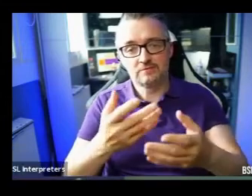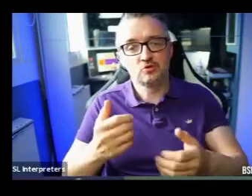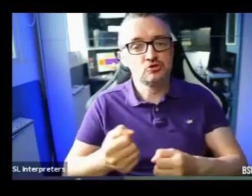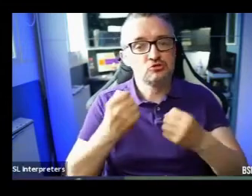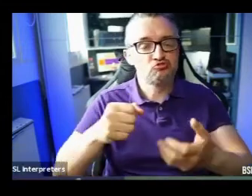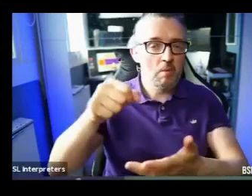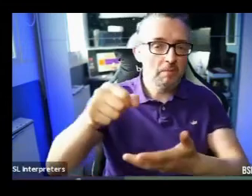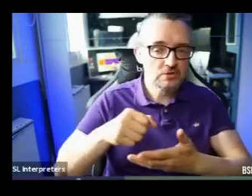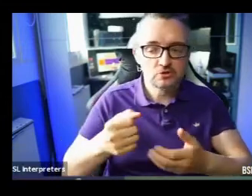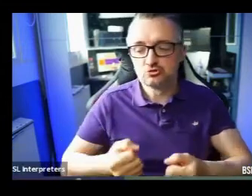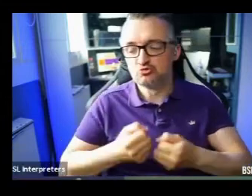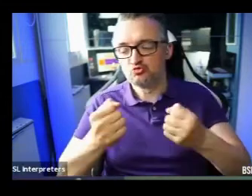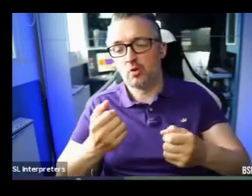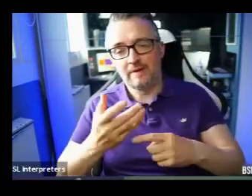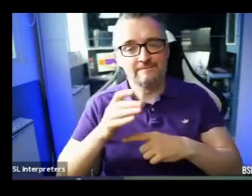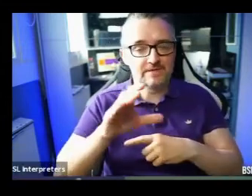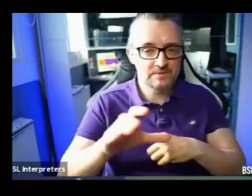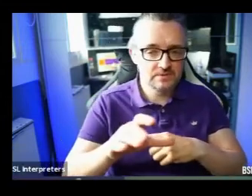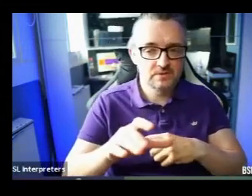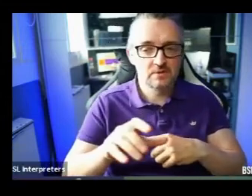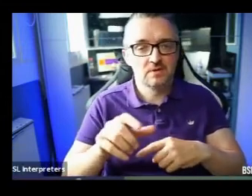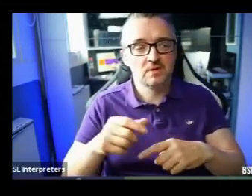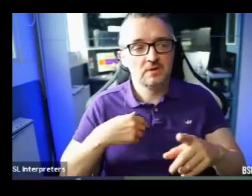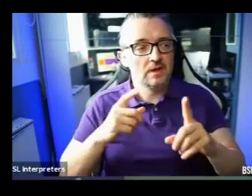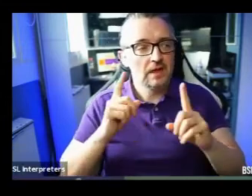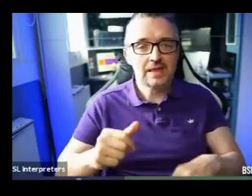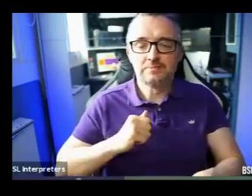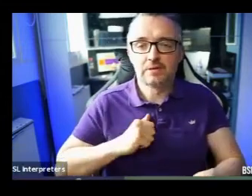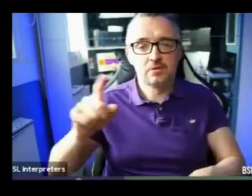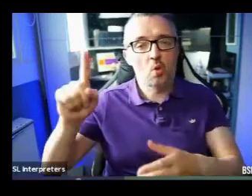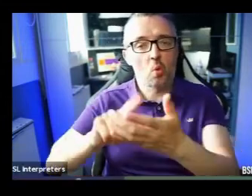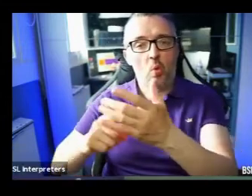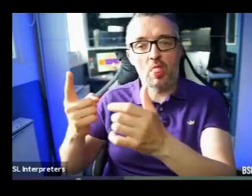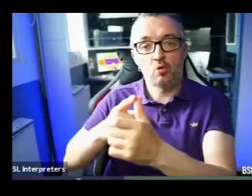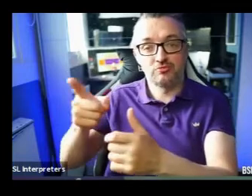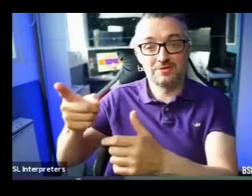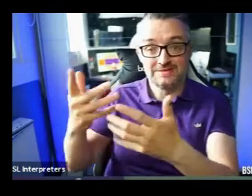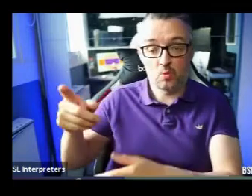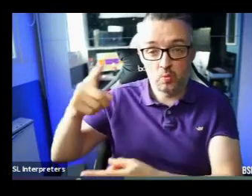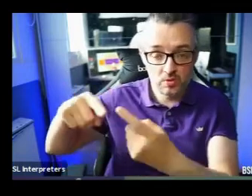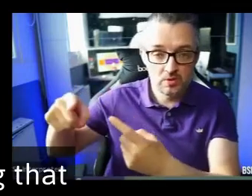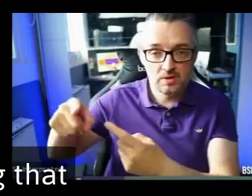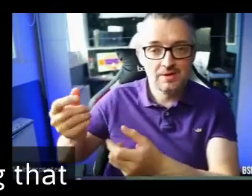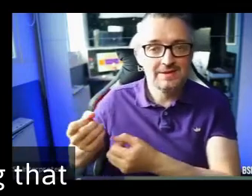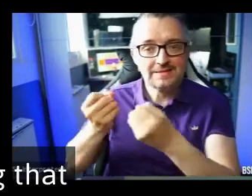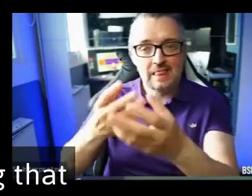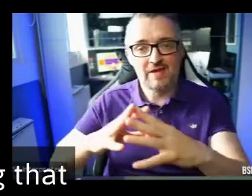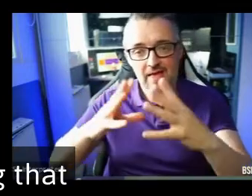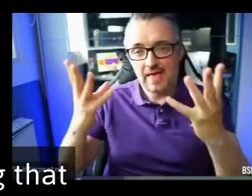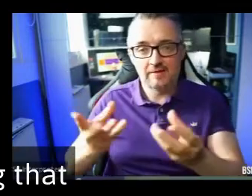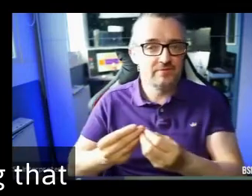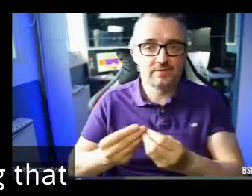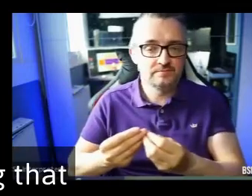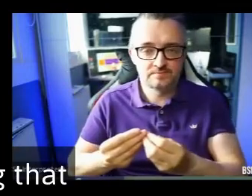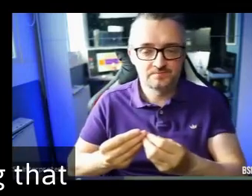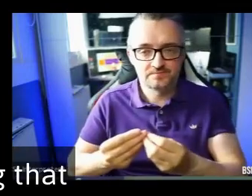a strong budget, a strong level of investment. We can't expect local authorities within their current resources to